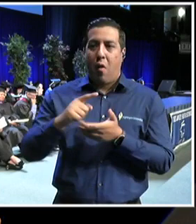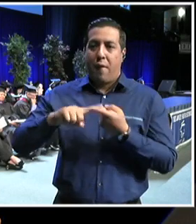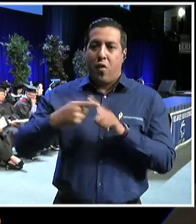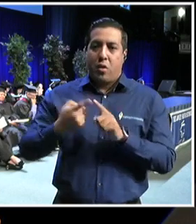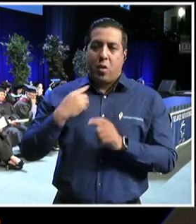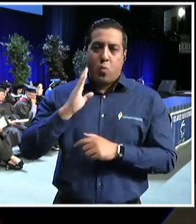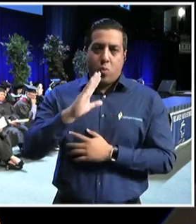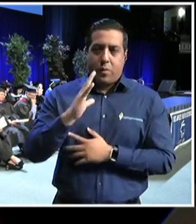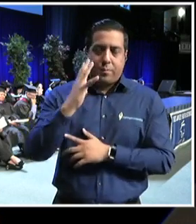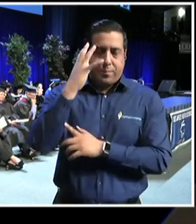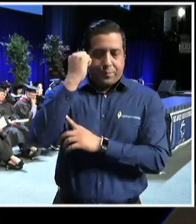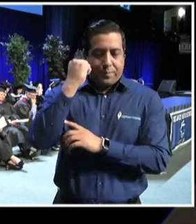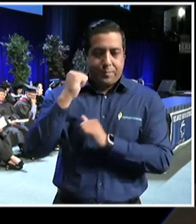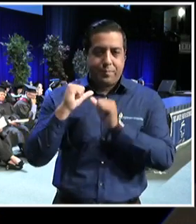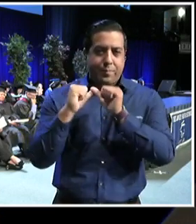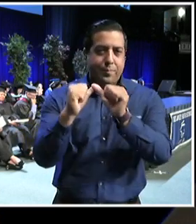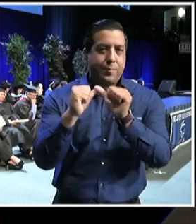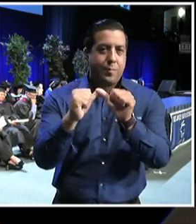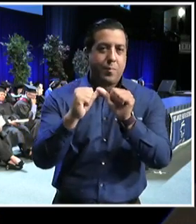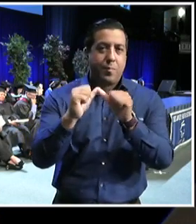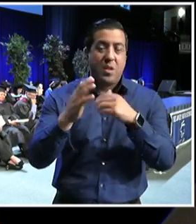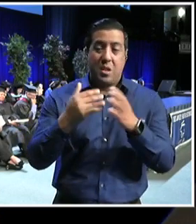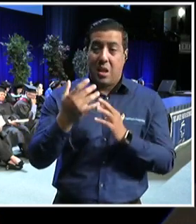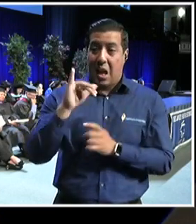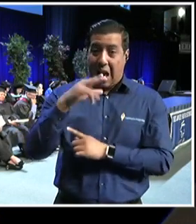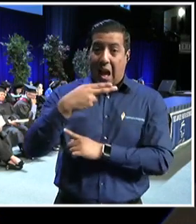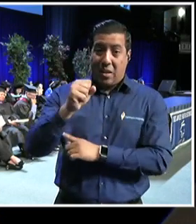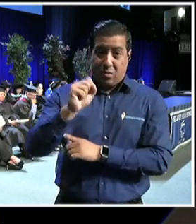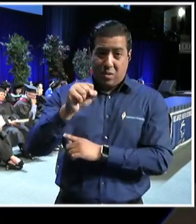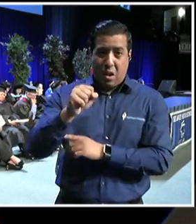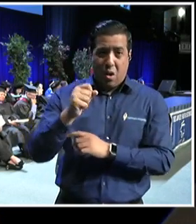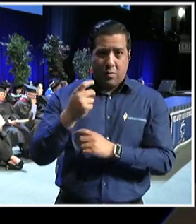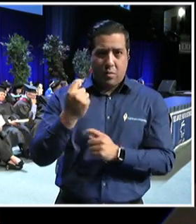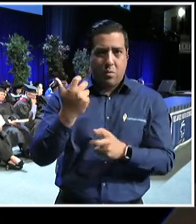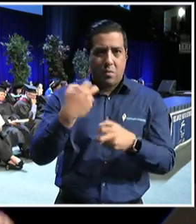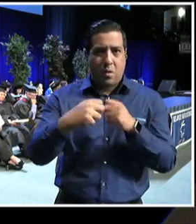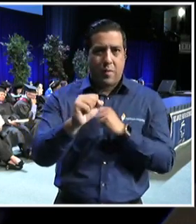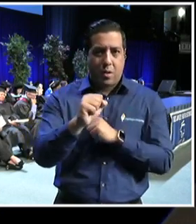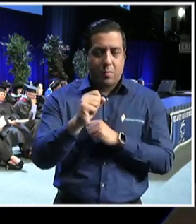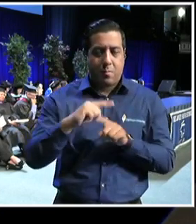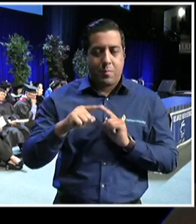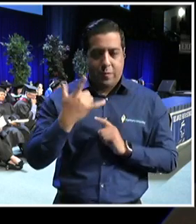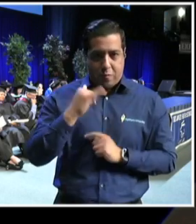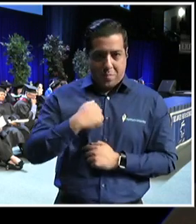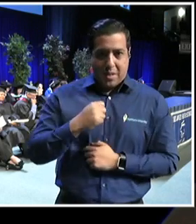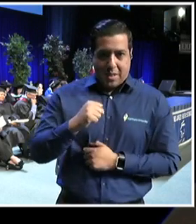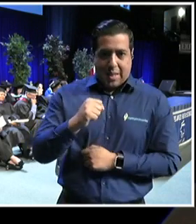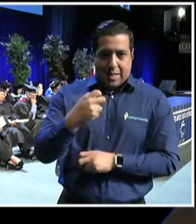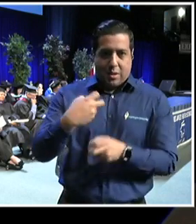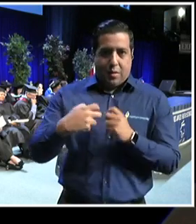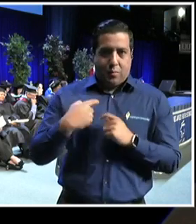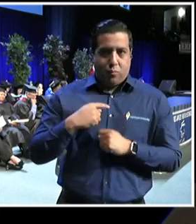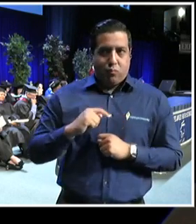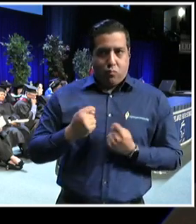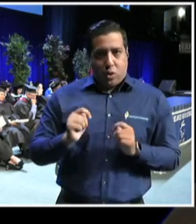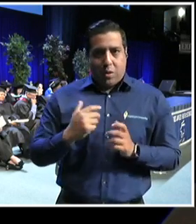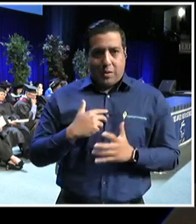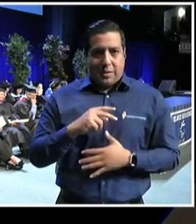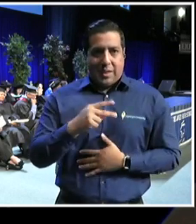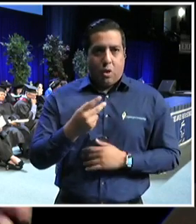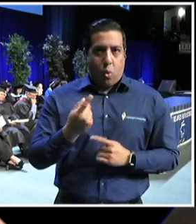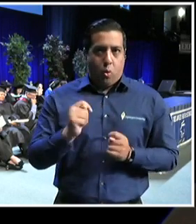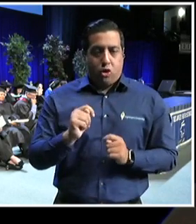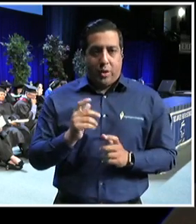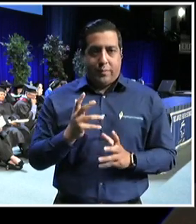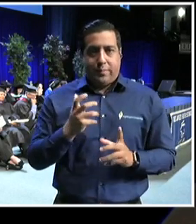a lifetime. Although high school can be rough, well, at least it was for me, you know, trying to stay second or trying to get to